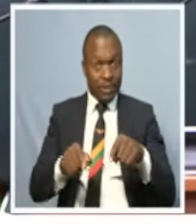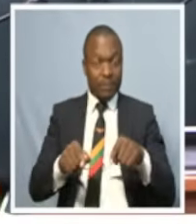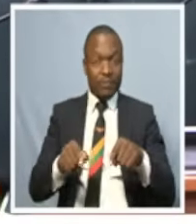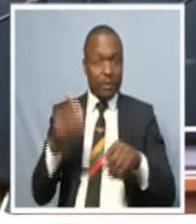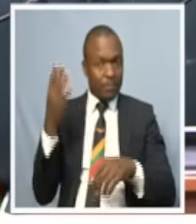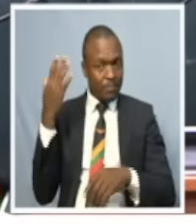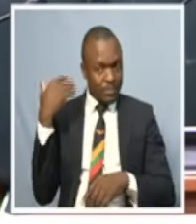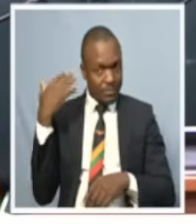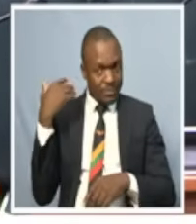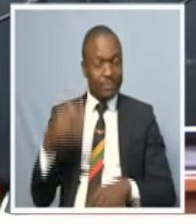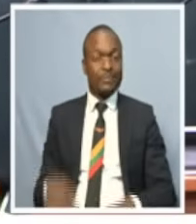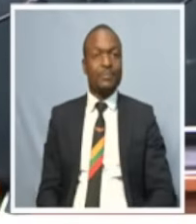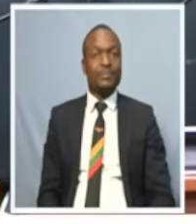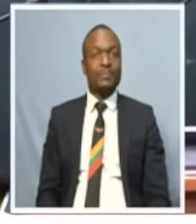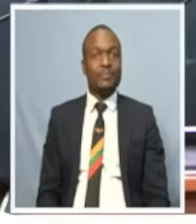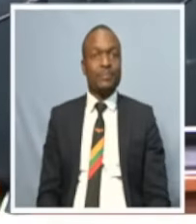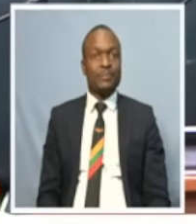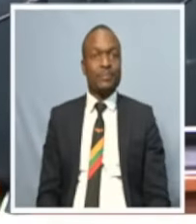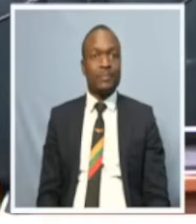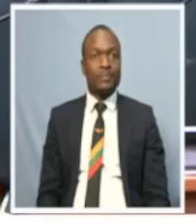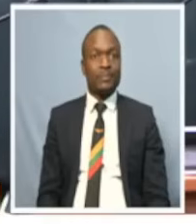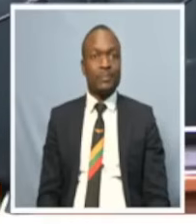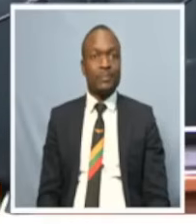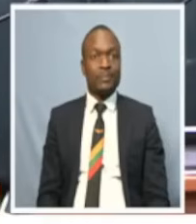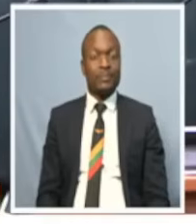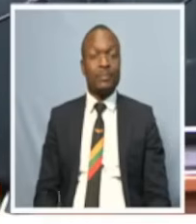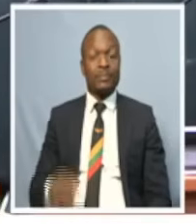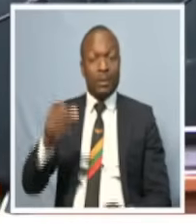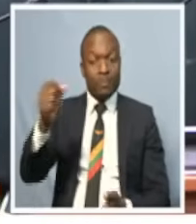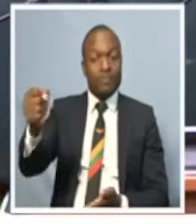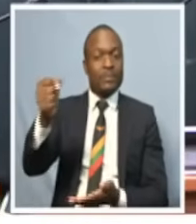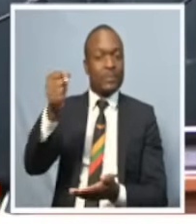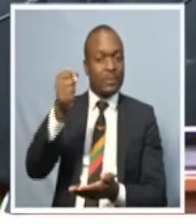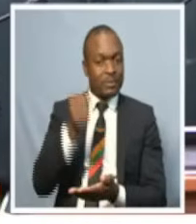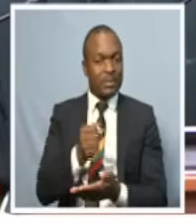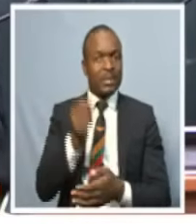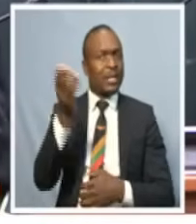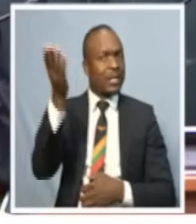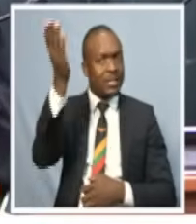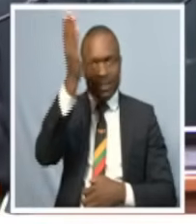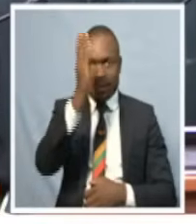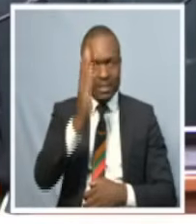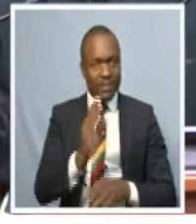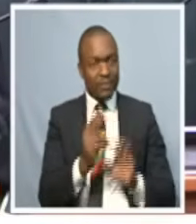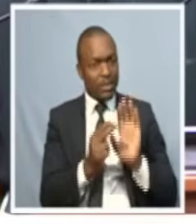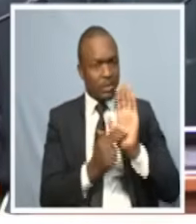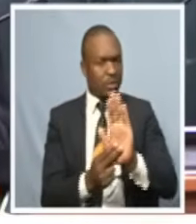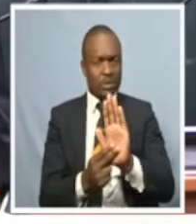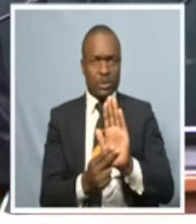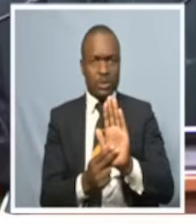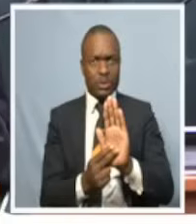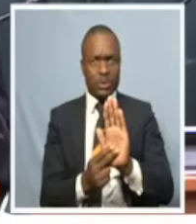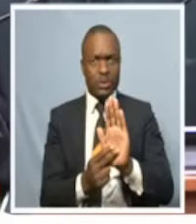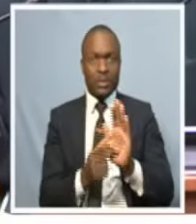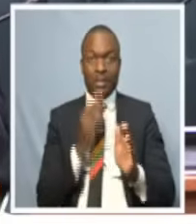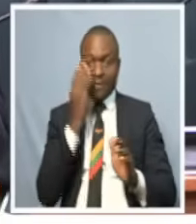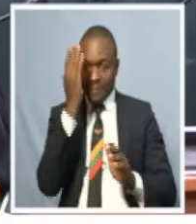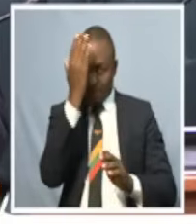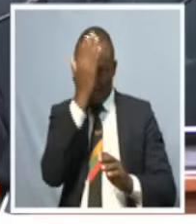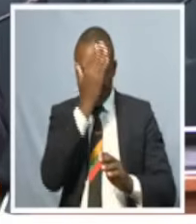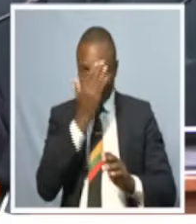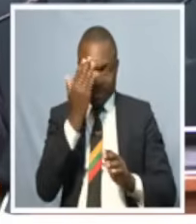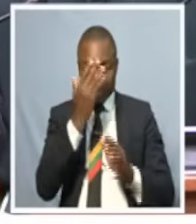under PF were recruitments that never reflected the face of Zambia.